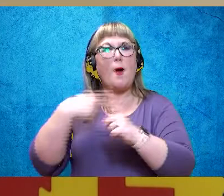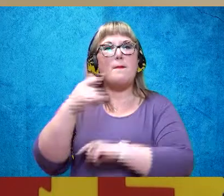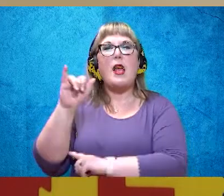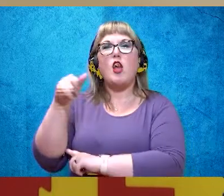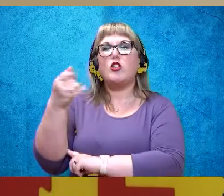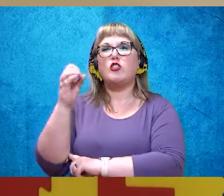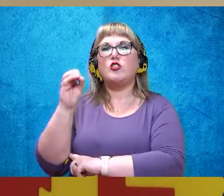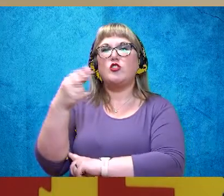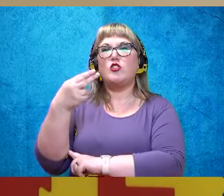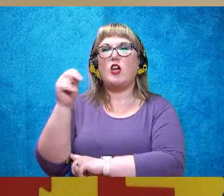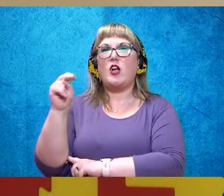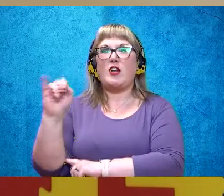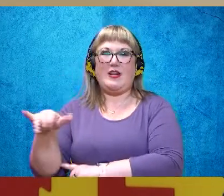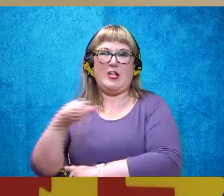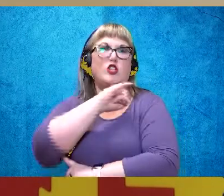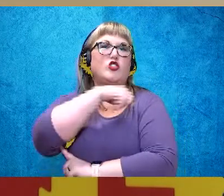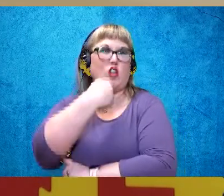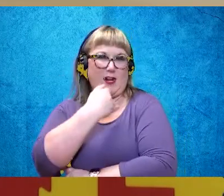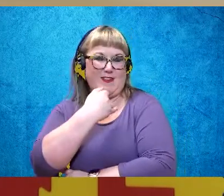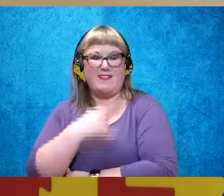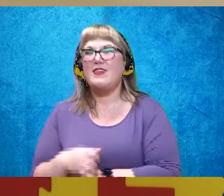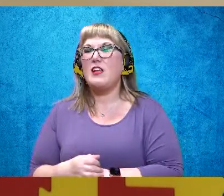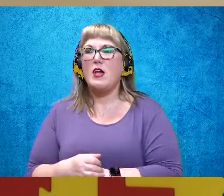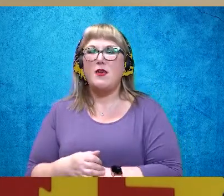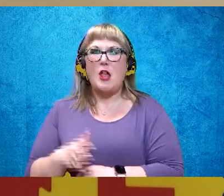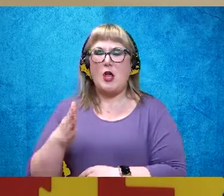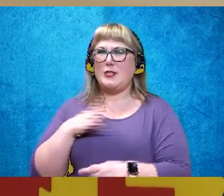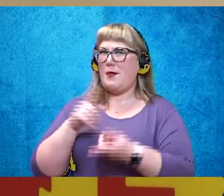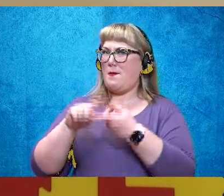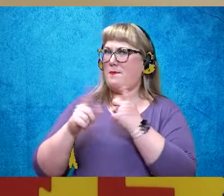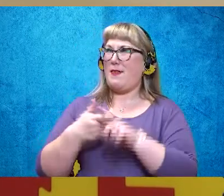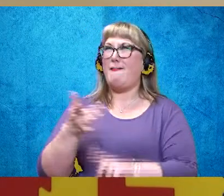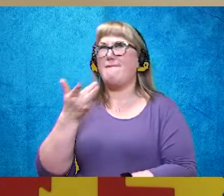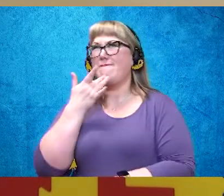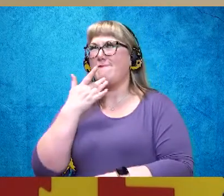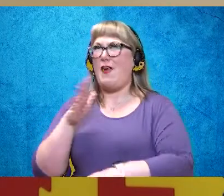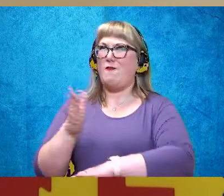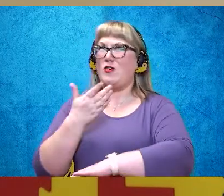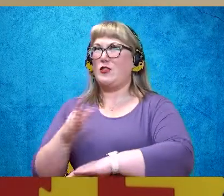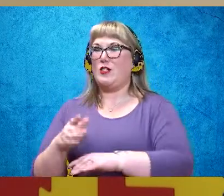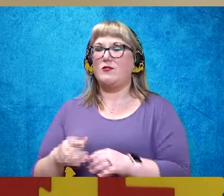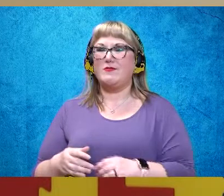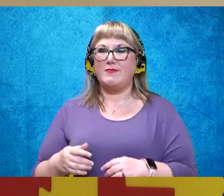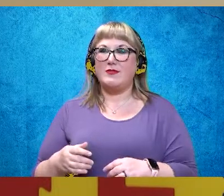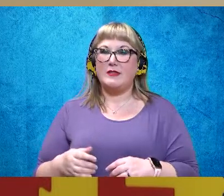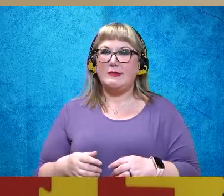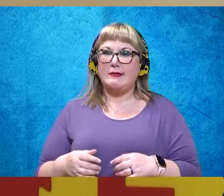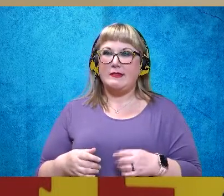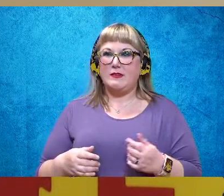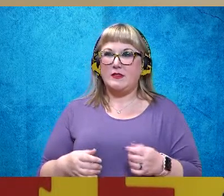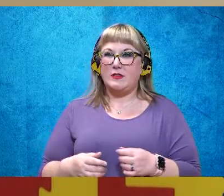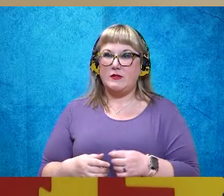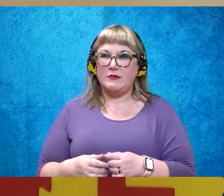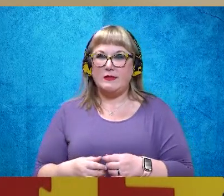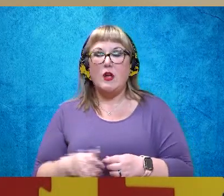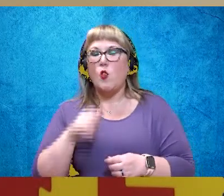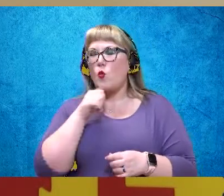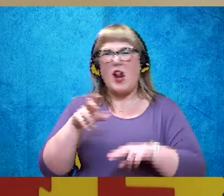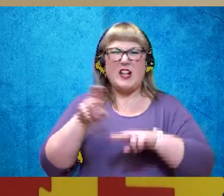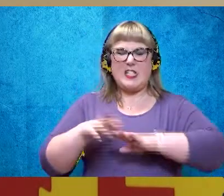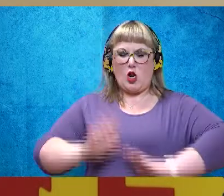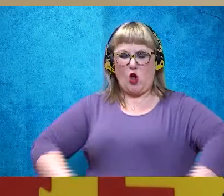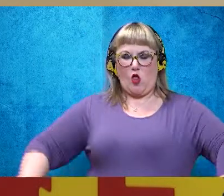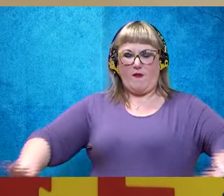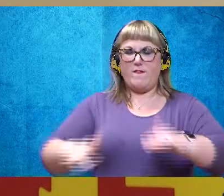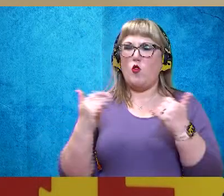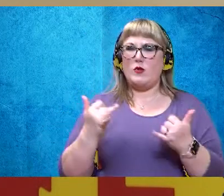my friends' favorite songs to sing. Usually we're sitting on the floor when we sing this song, but I have a chair and I can't really sit on the floor today because you might not